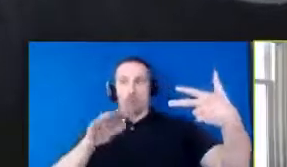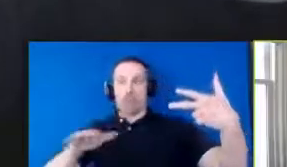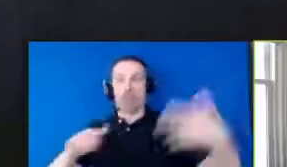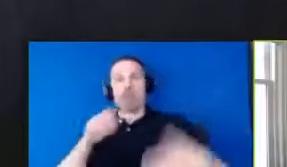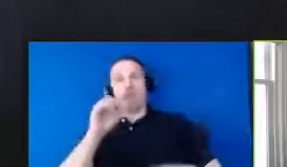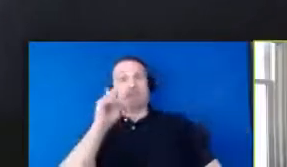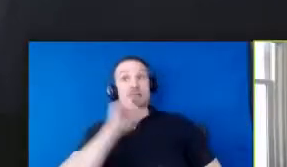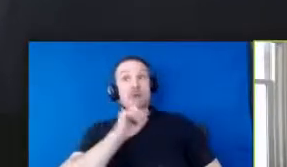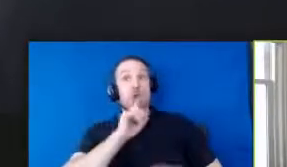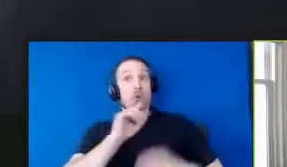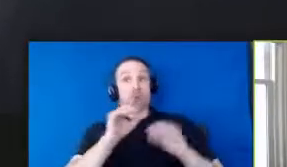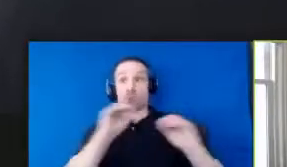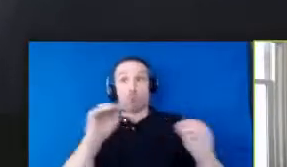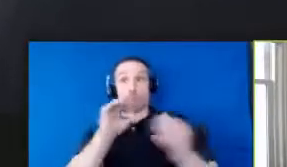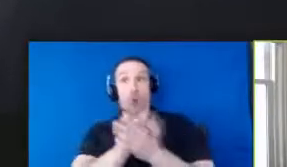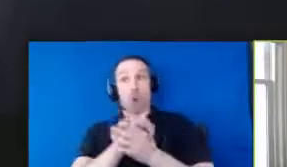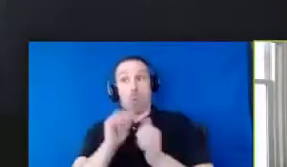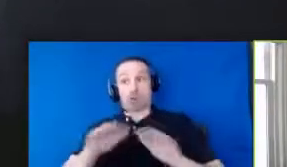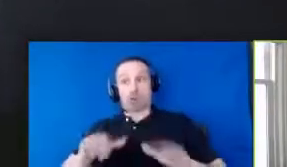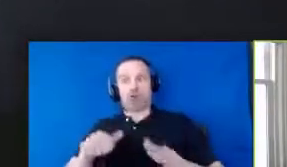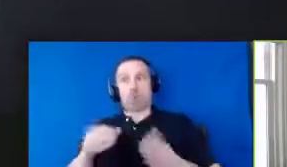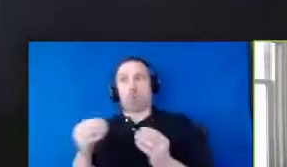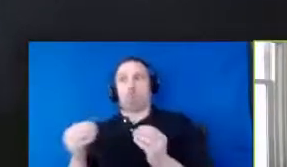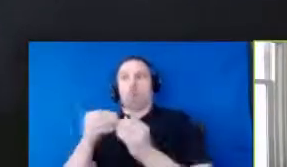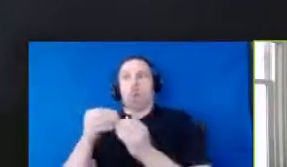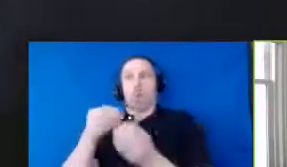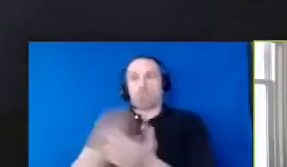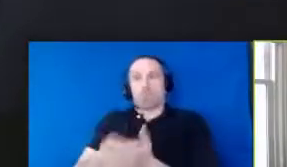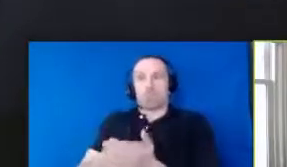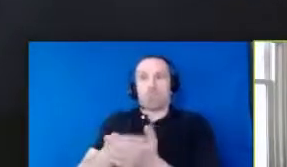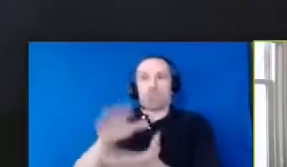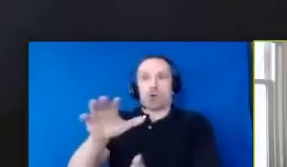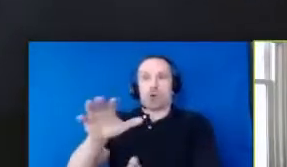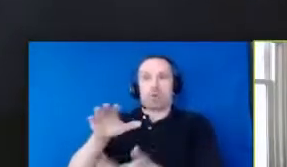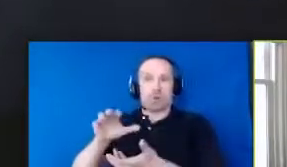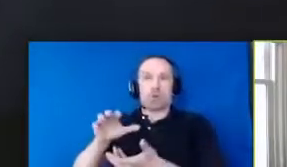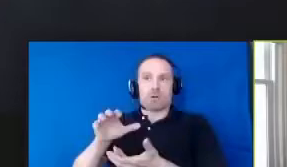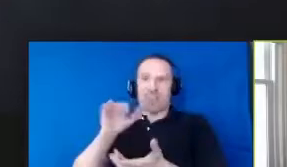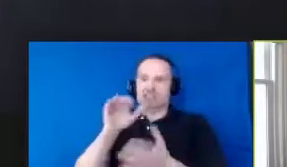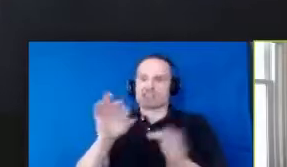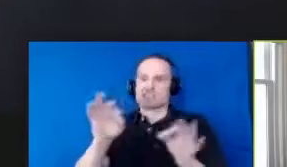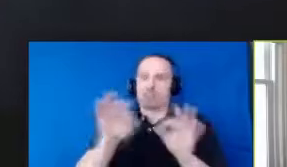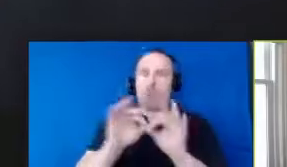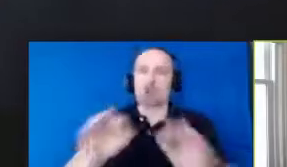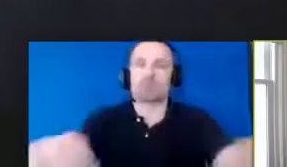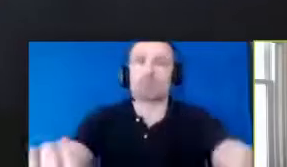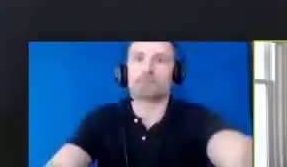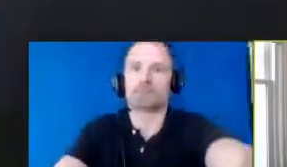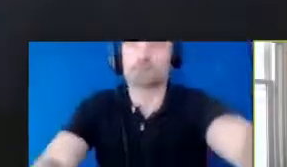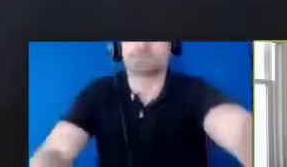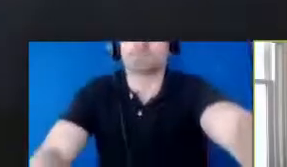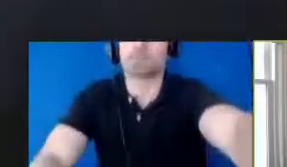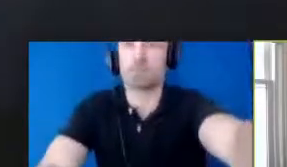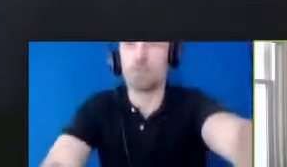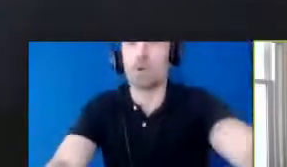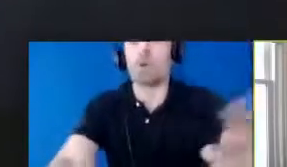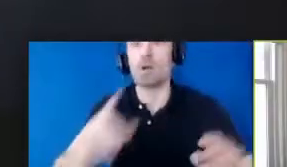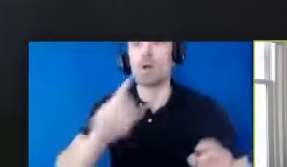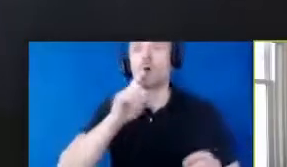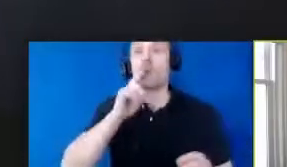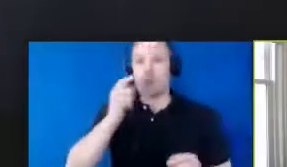kids. So that's the big thing. And then unemployment checks are also going to be ramped up or keep